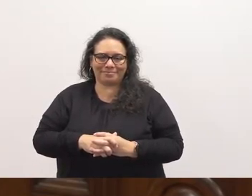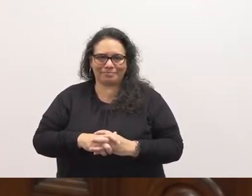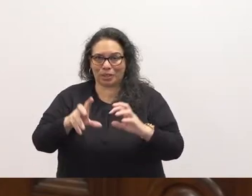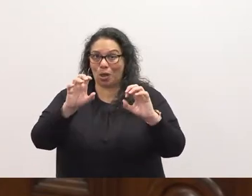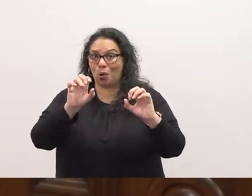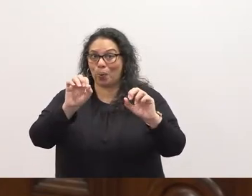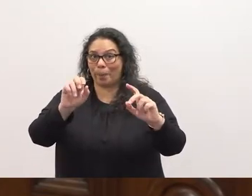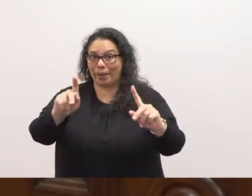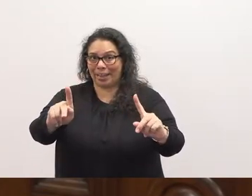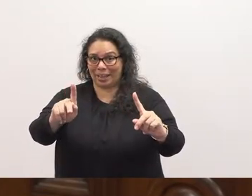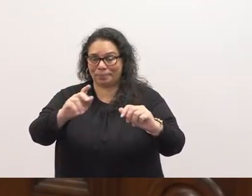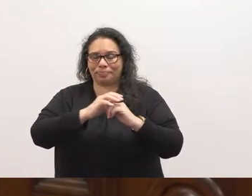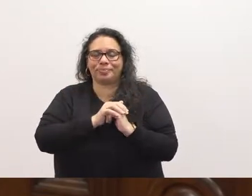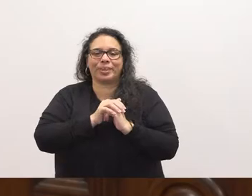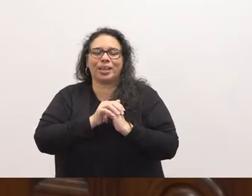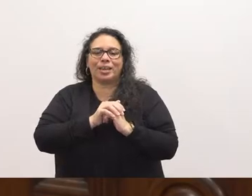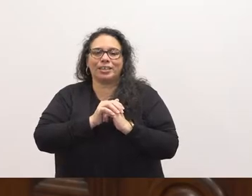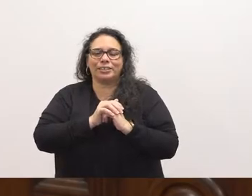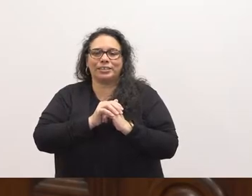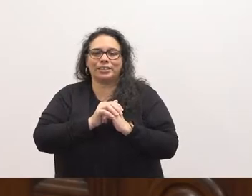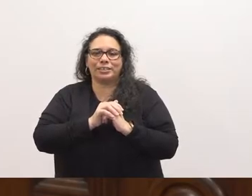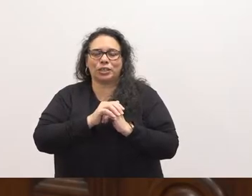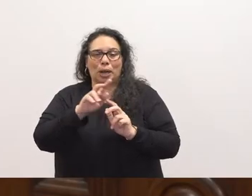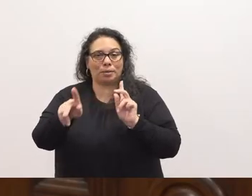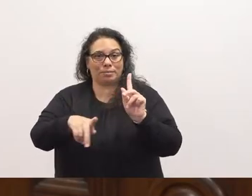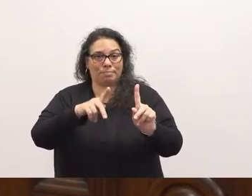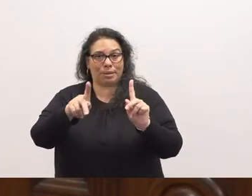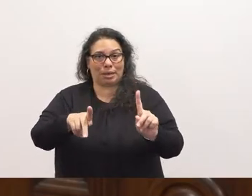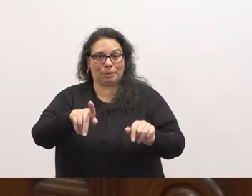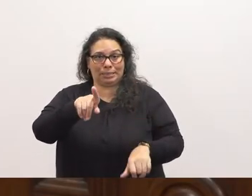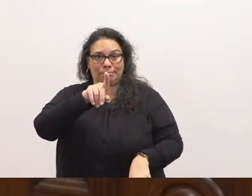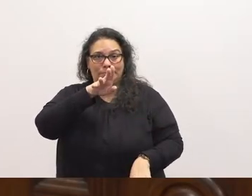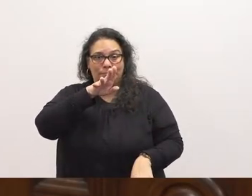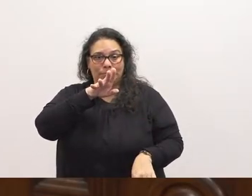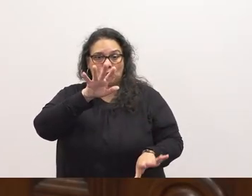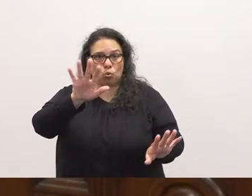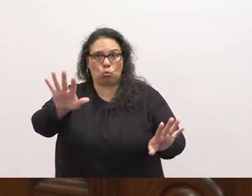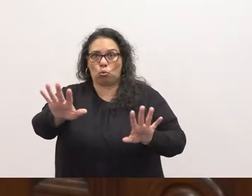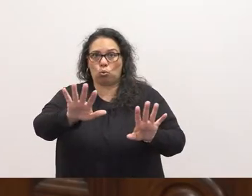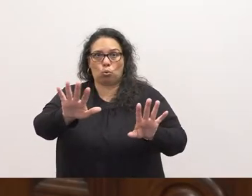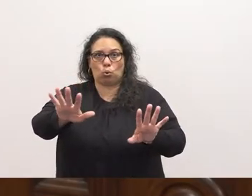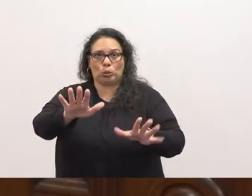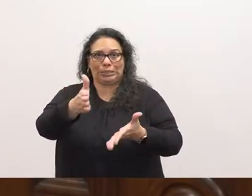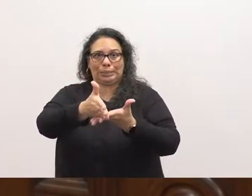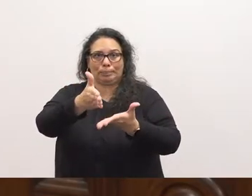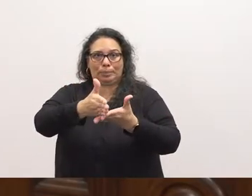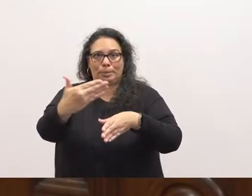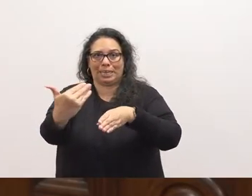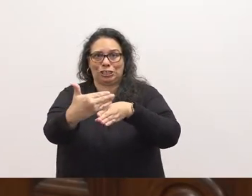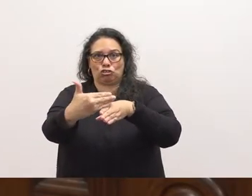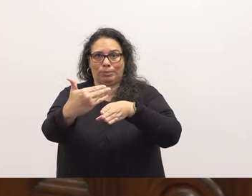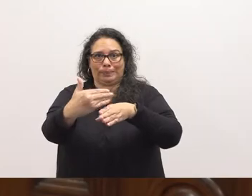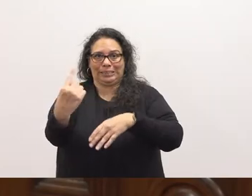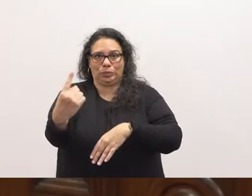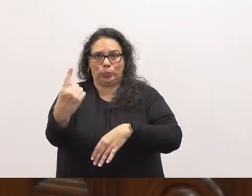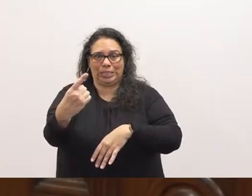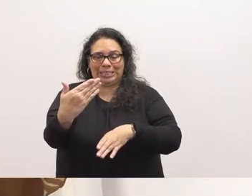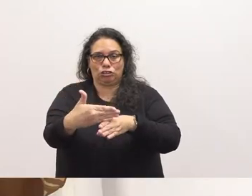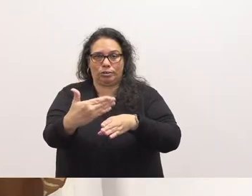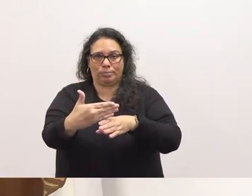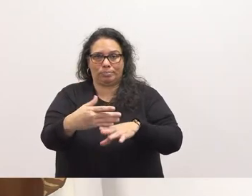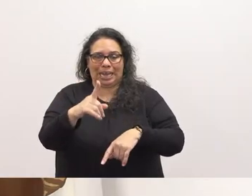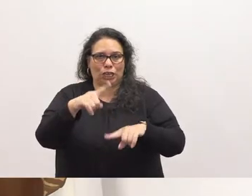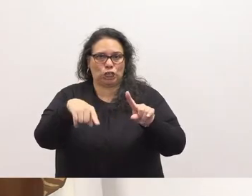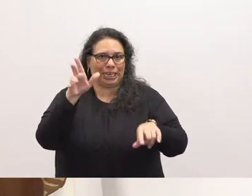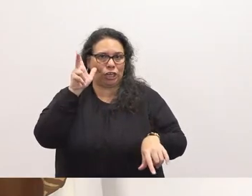Okay, so we are at public testimony. For President, we have people coming in from the overflow that are going to be.